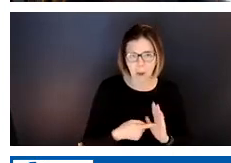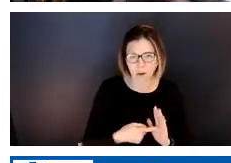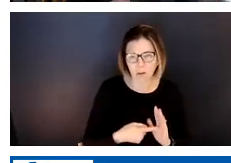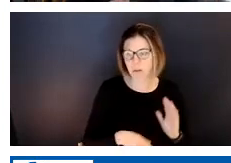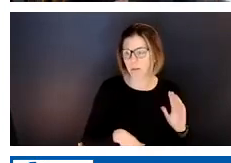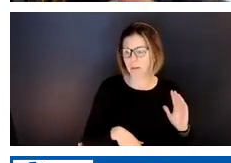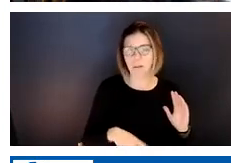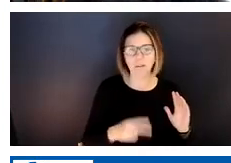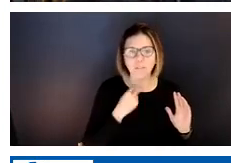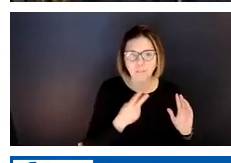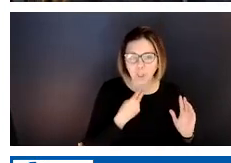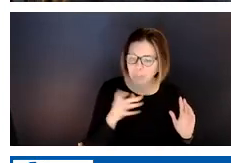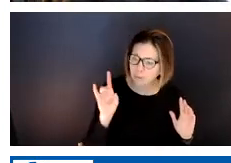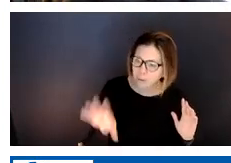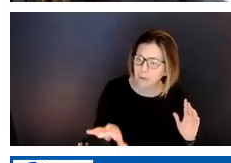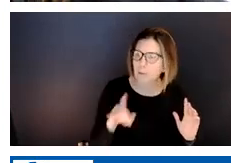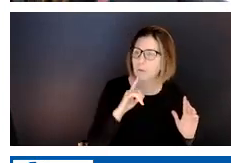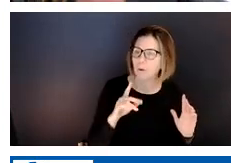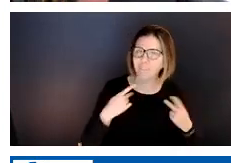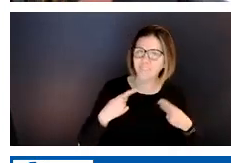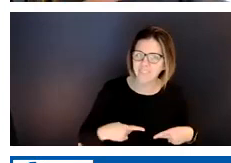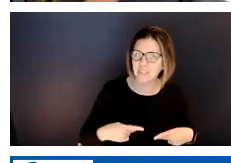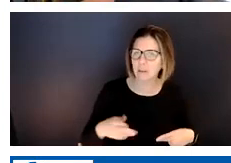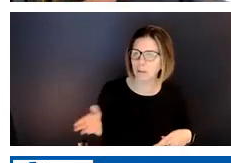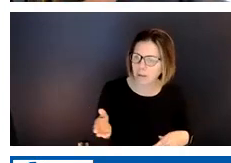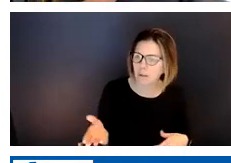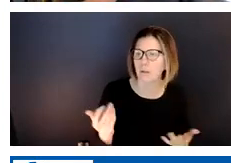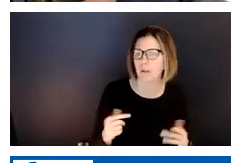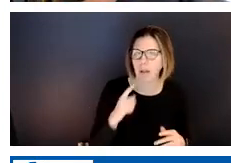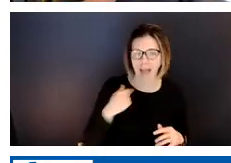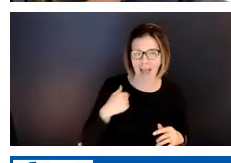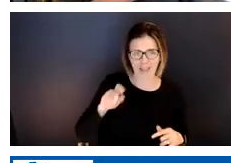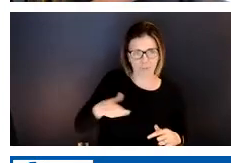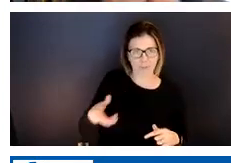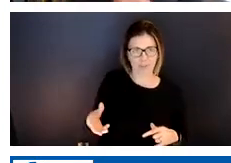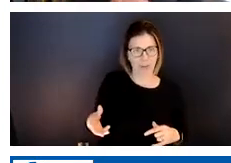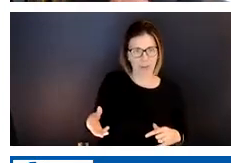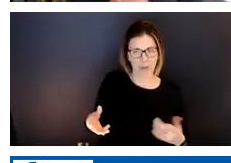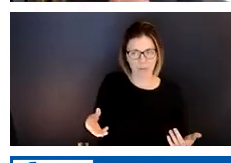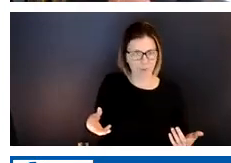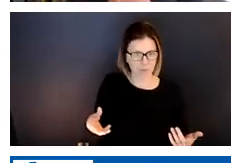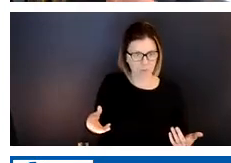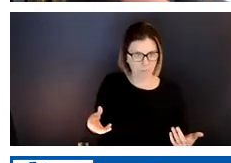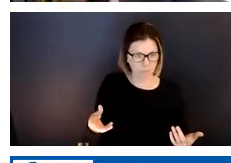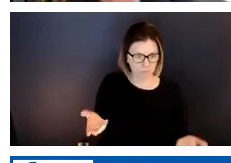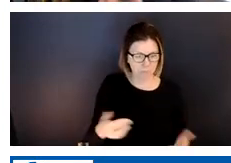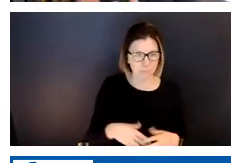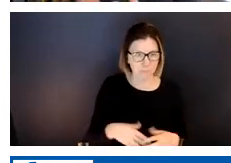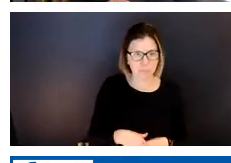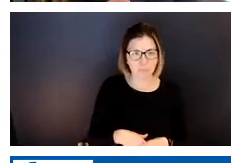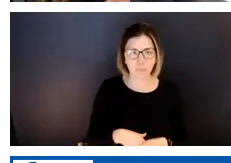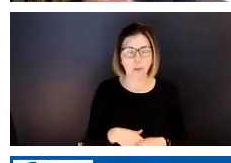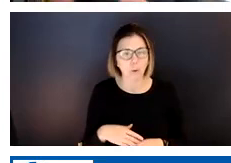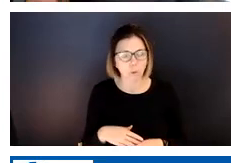a verbal or physical prompt, I have to be there in order to do so. I think we can